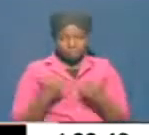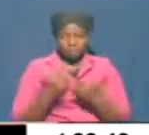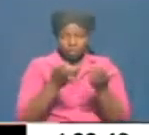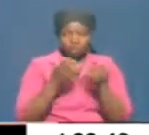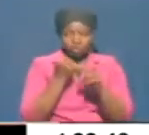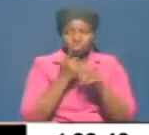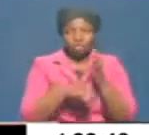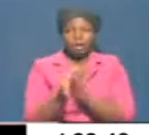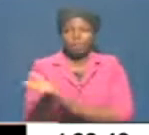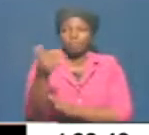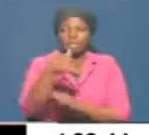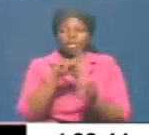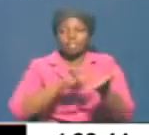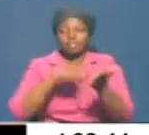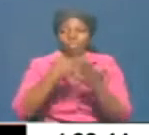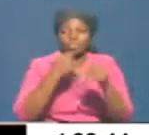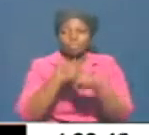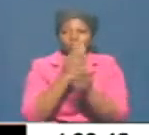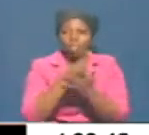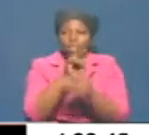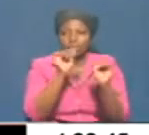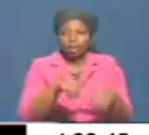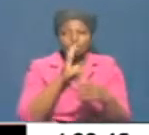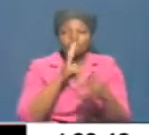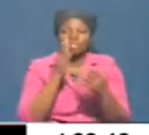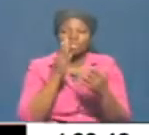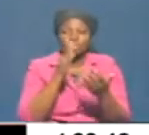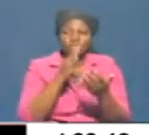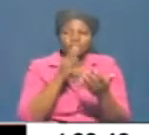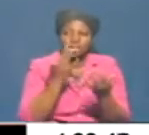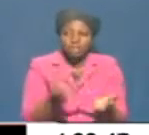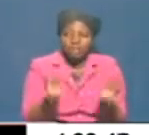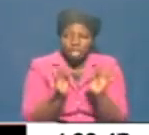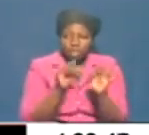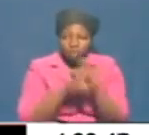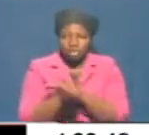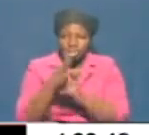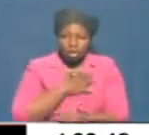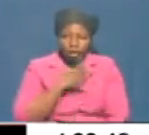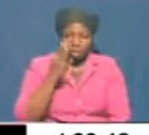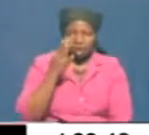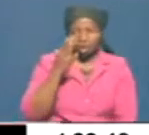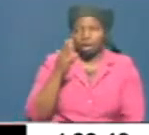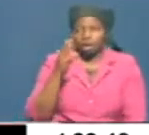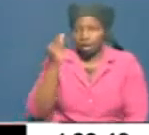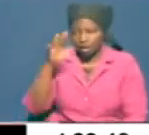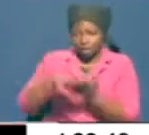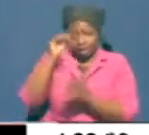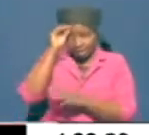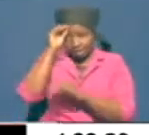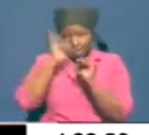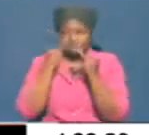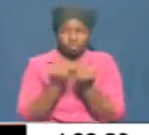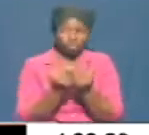be formalized in our education system. Art is not for purposes of the name, it's for purposes of creation